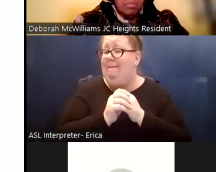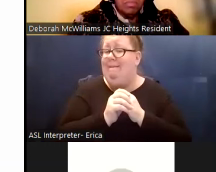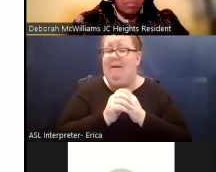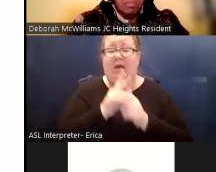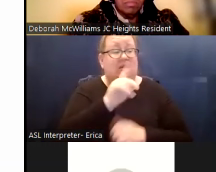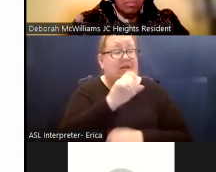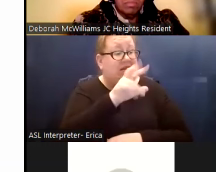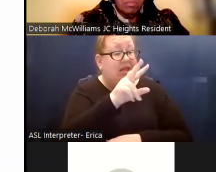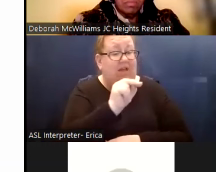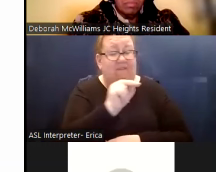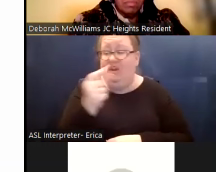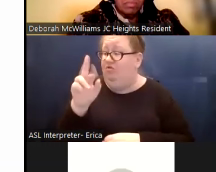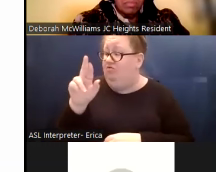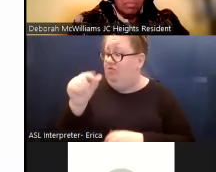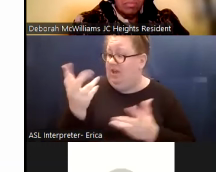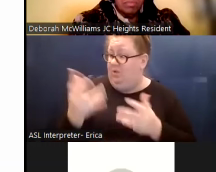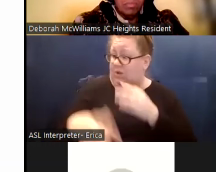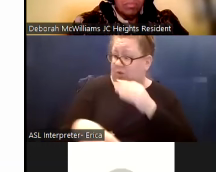or Greg to add on to that?